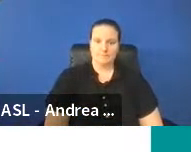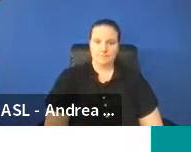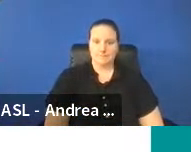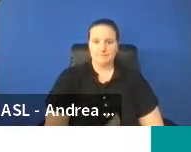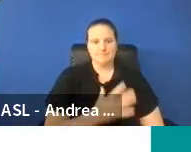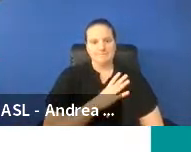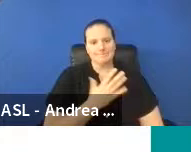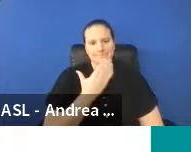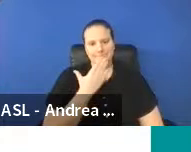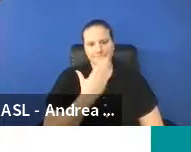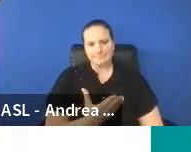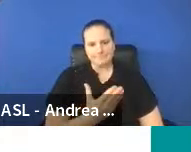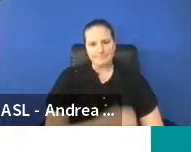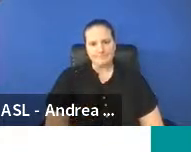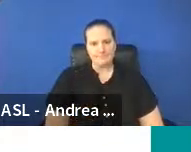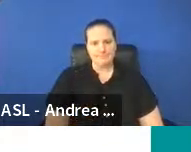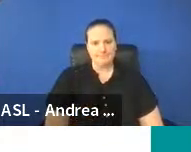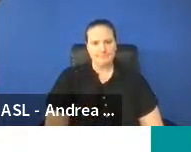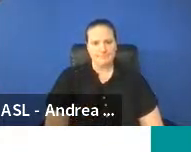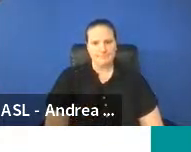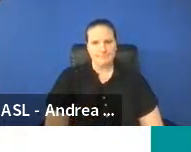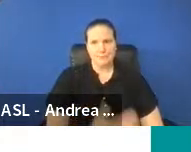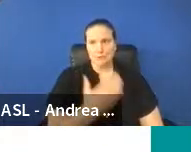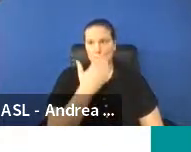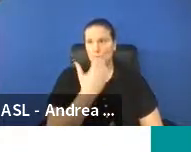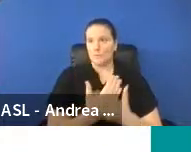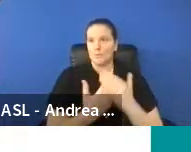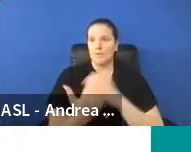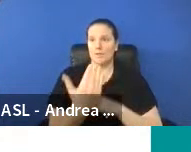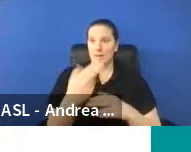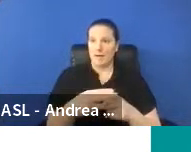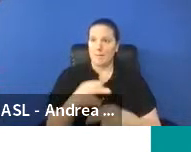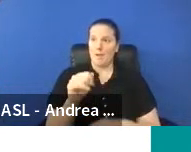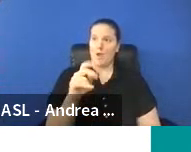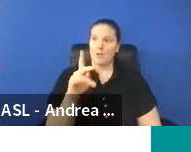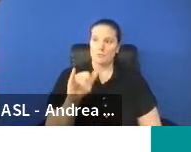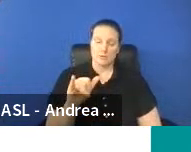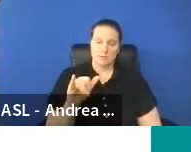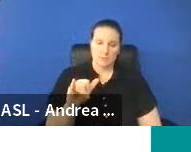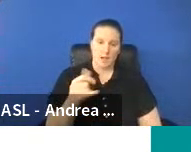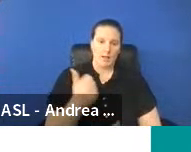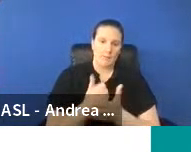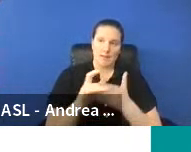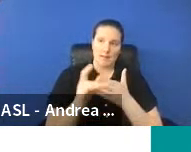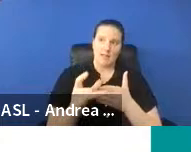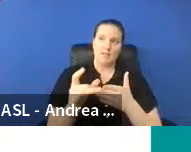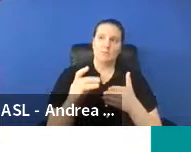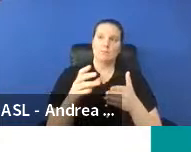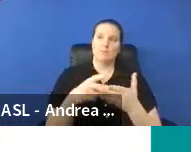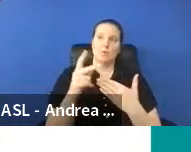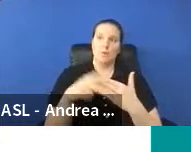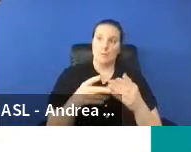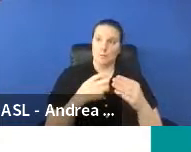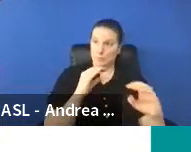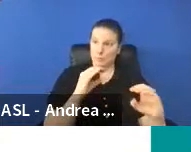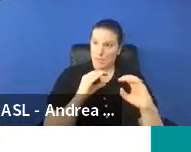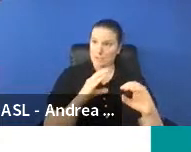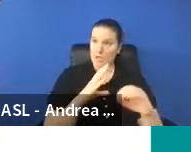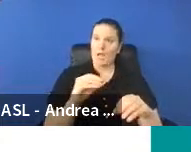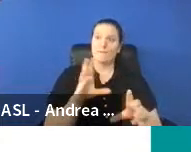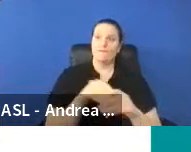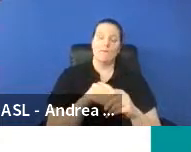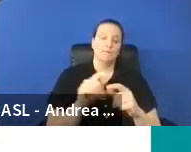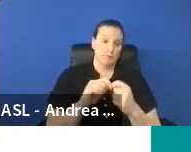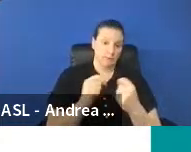Thanks, Melissa, and good morning. My name is Audrey Bomar. I help lead the program's communications and community